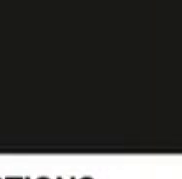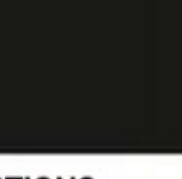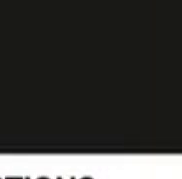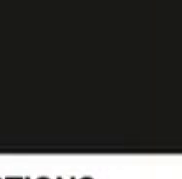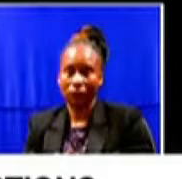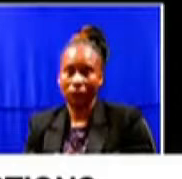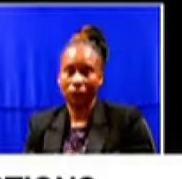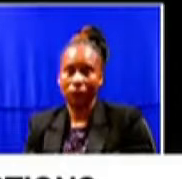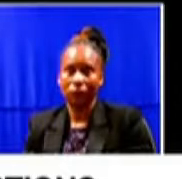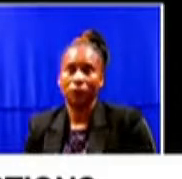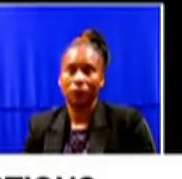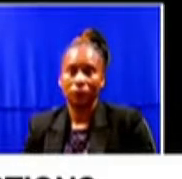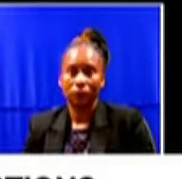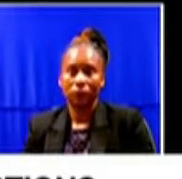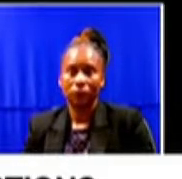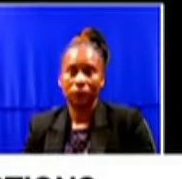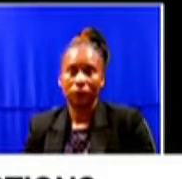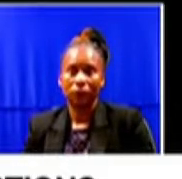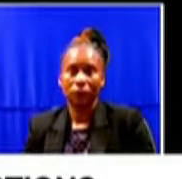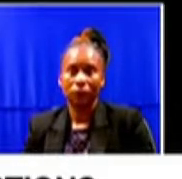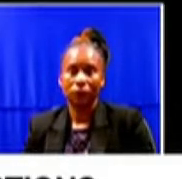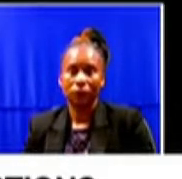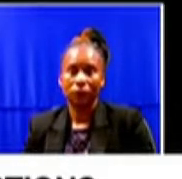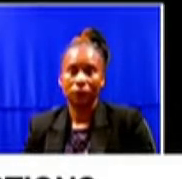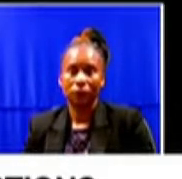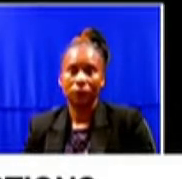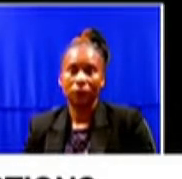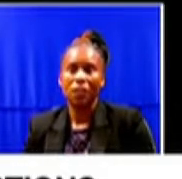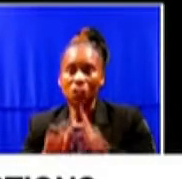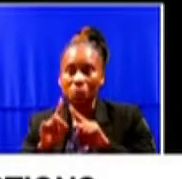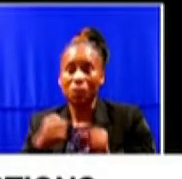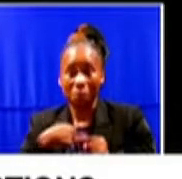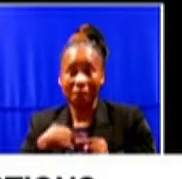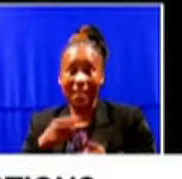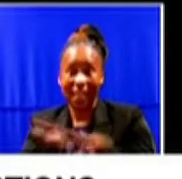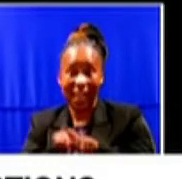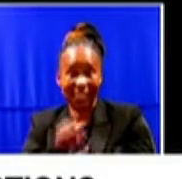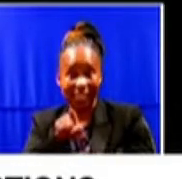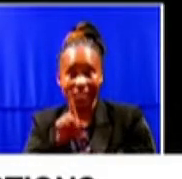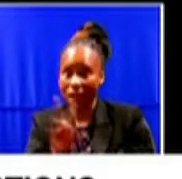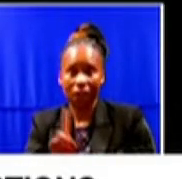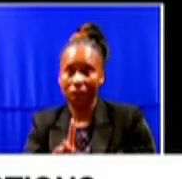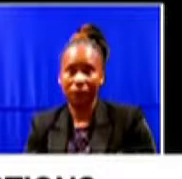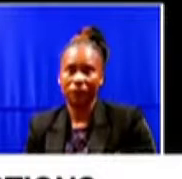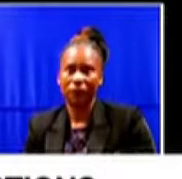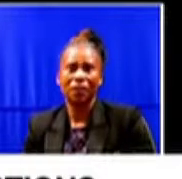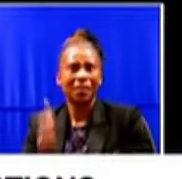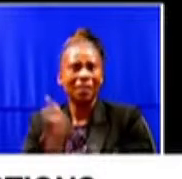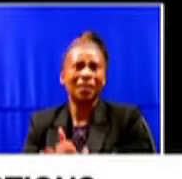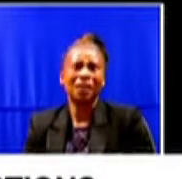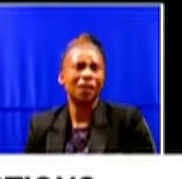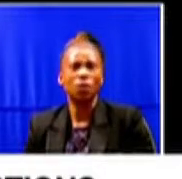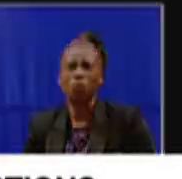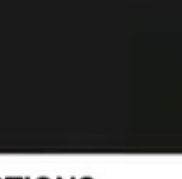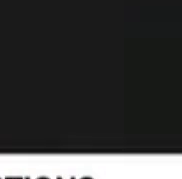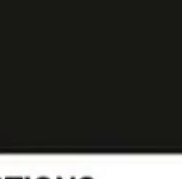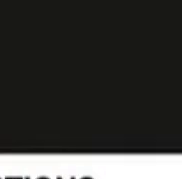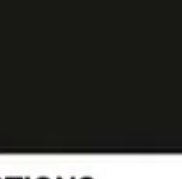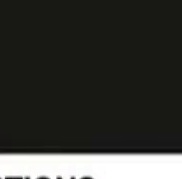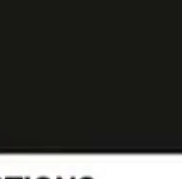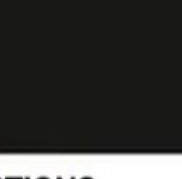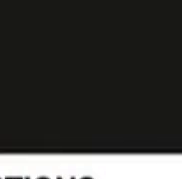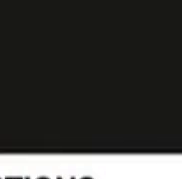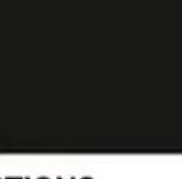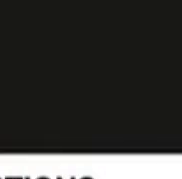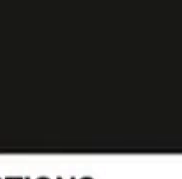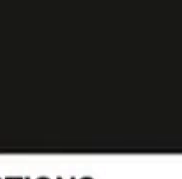to me like that. Don't speak to me like that. That language to me. No, you're out of order. No,